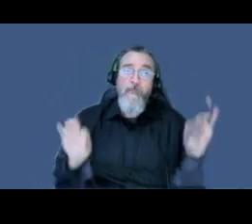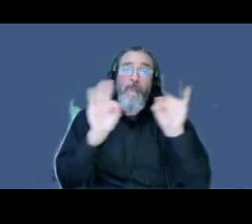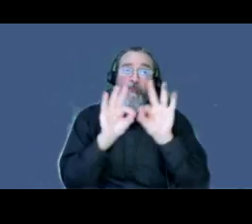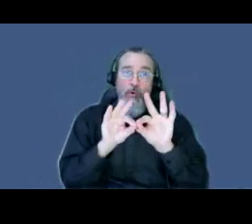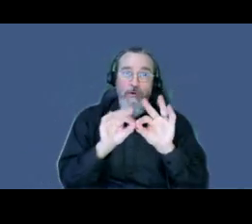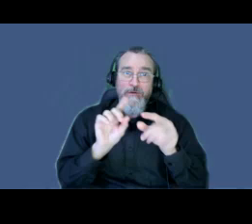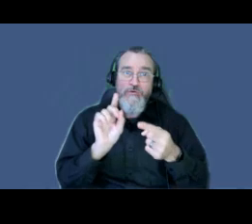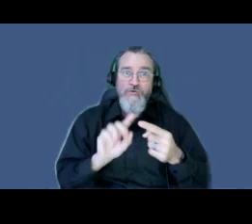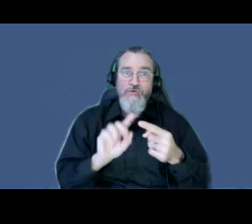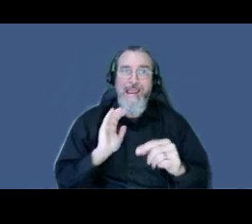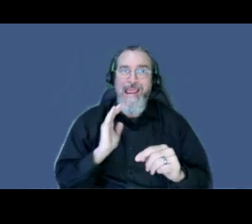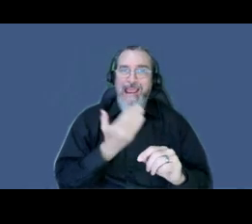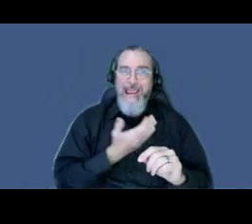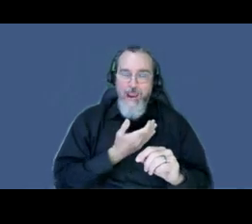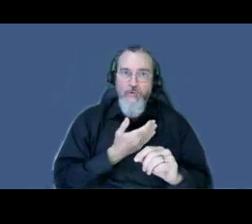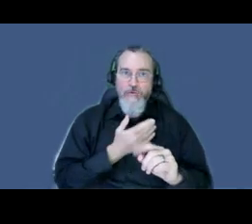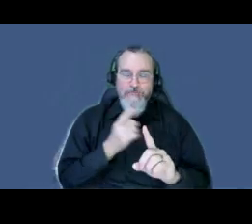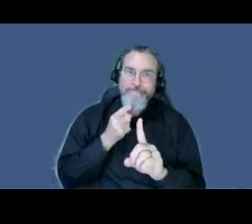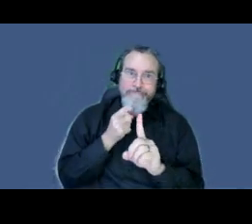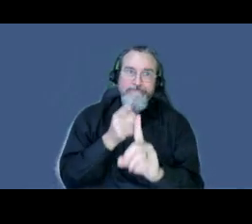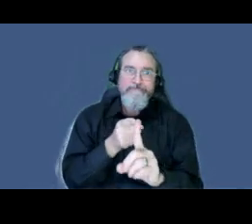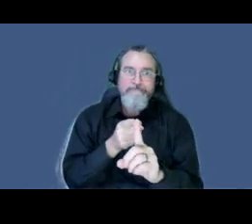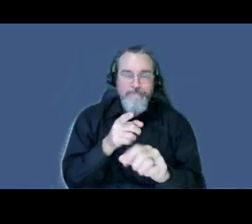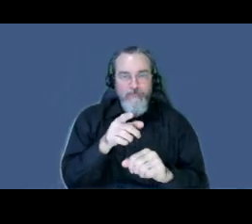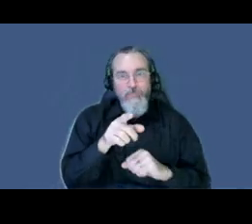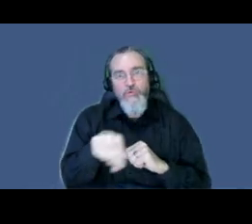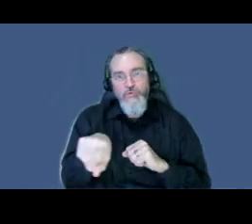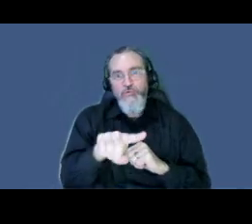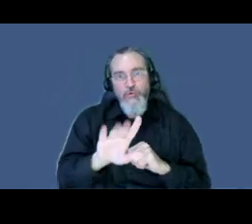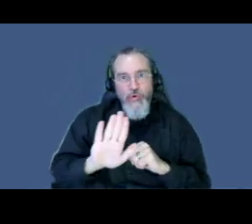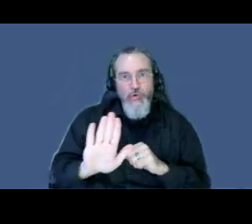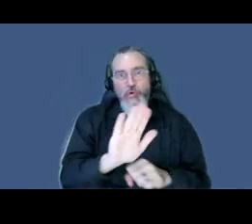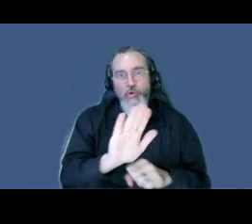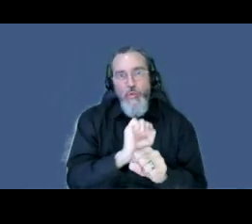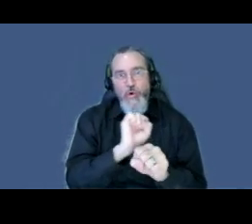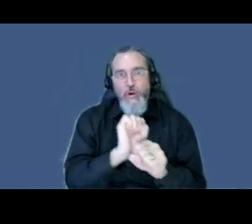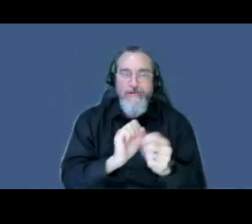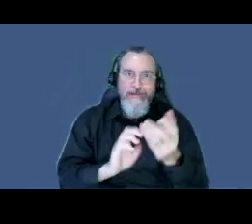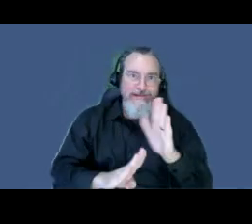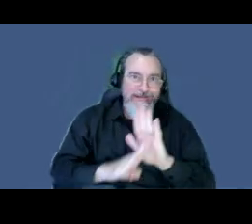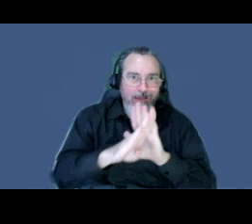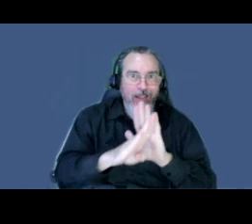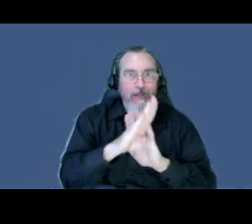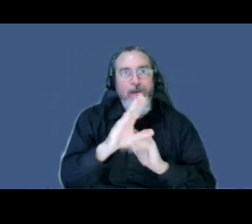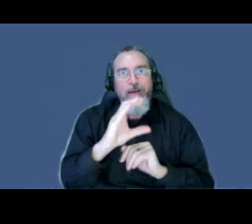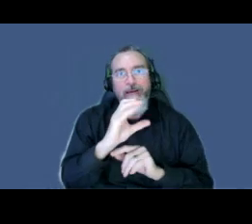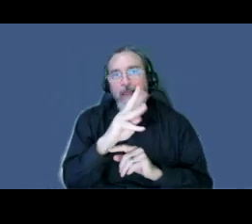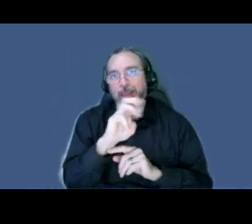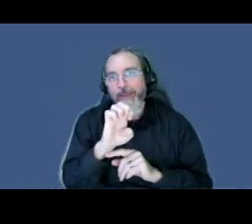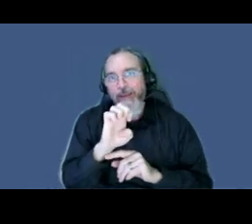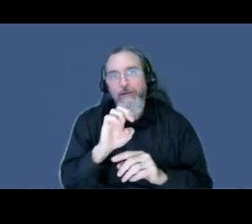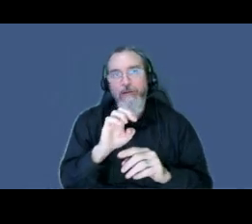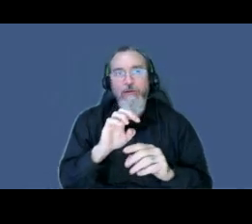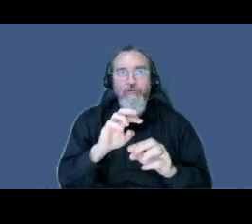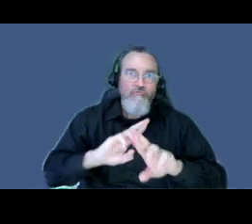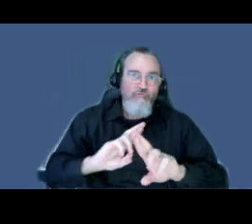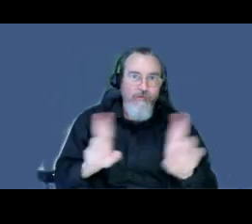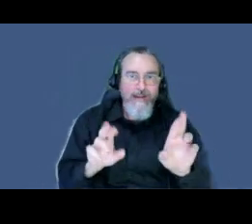core, what you're doing in developing a climate-ready workforce. And it will be through